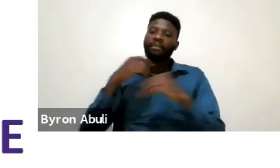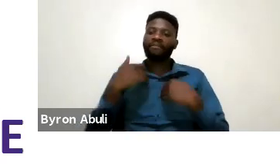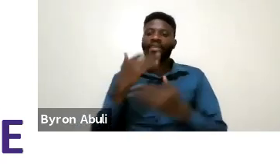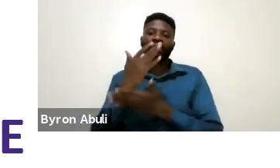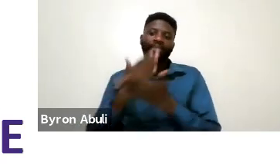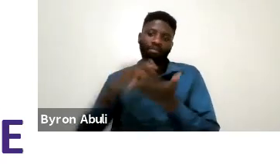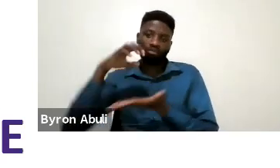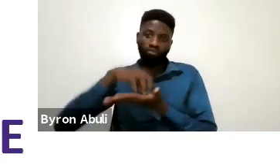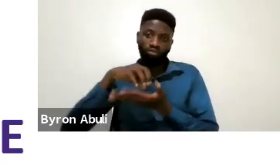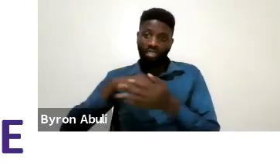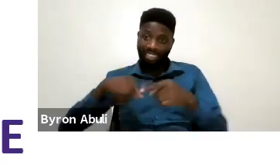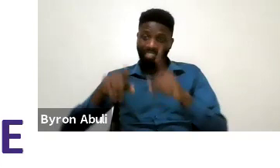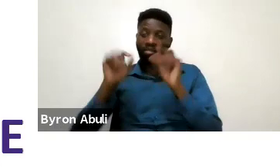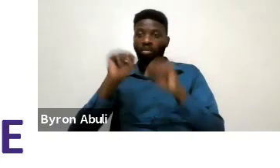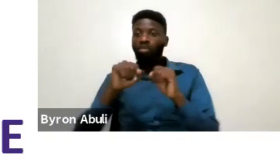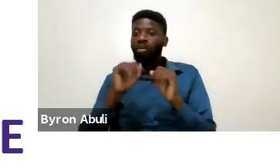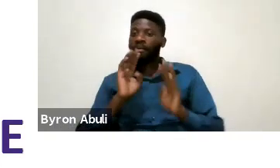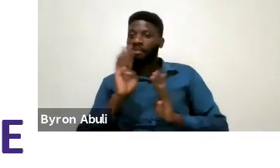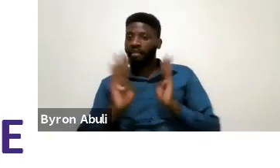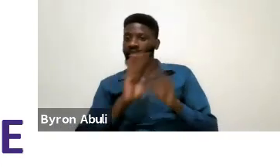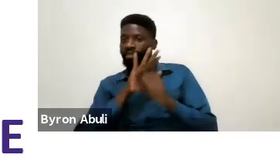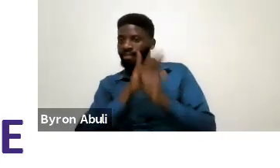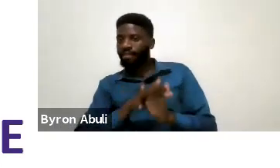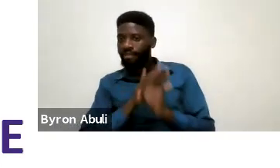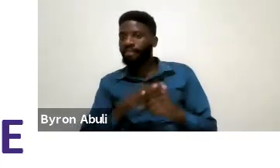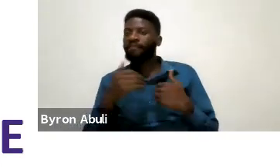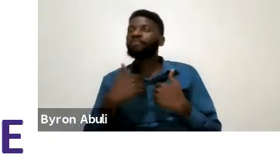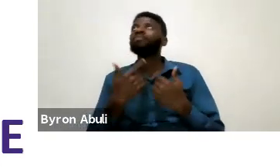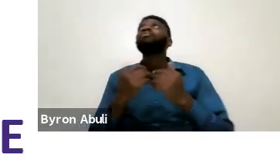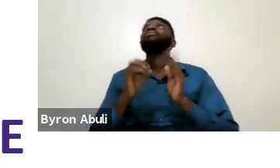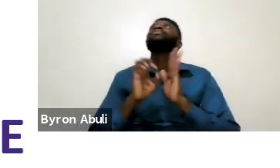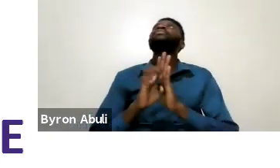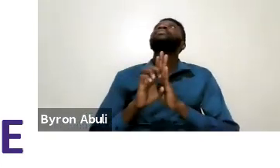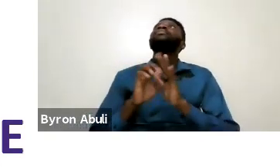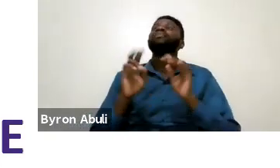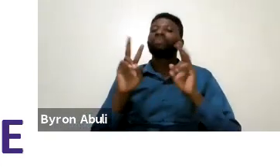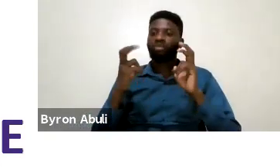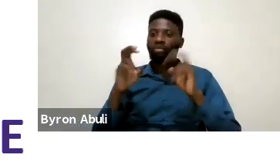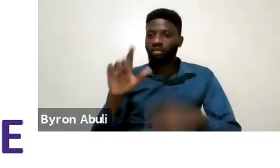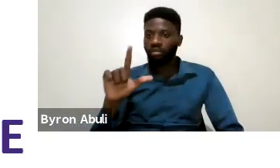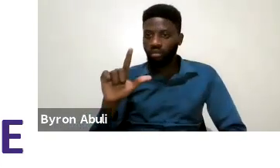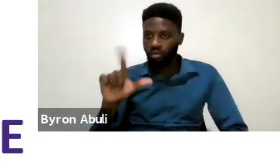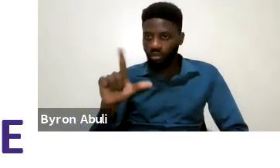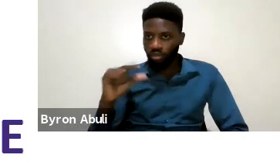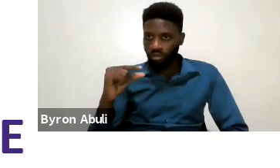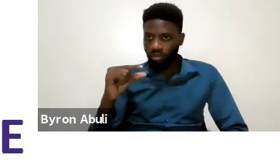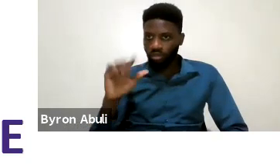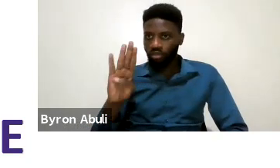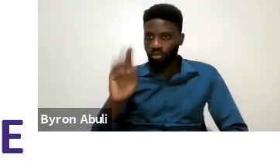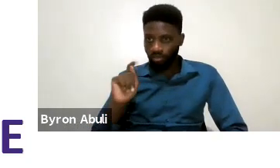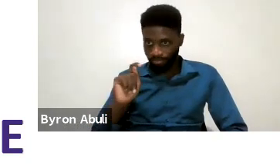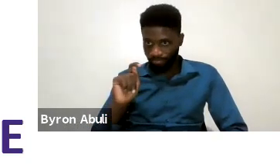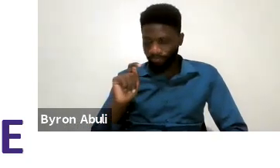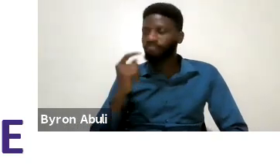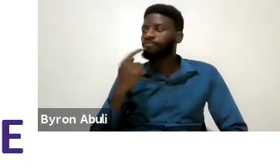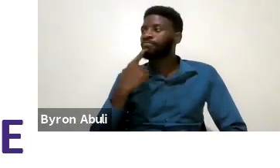labeled prejudiced person. And I'd just like to give an example on the issue of LGBT, whereby